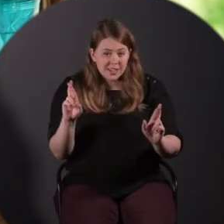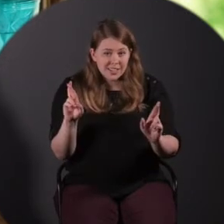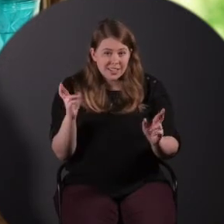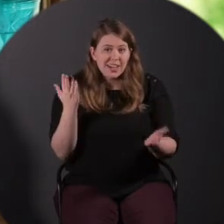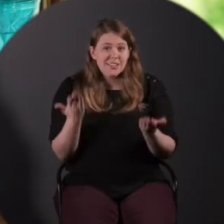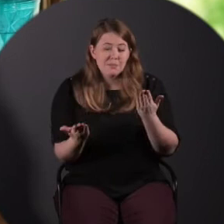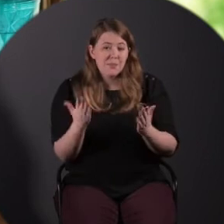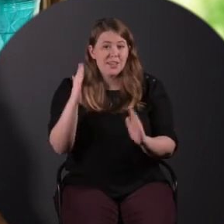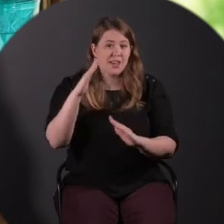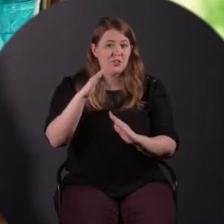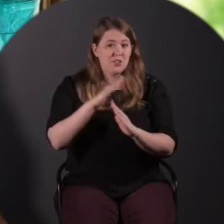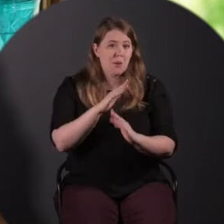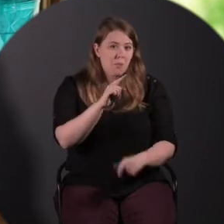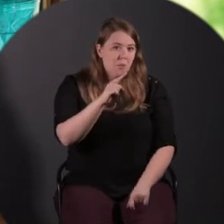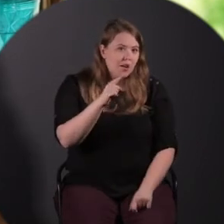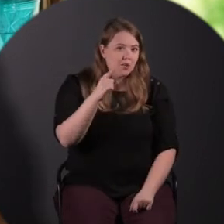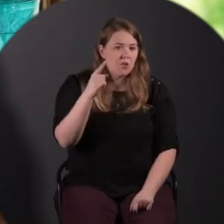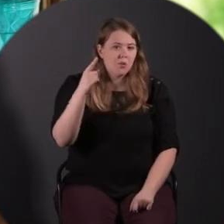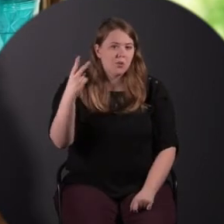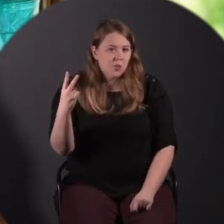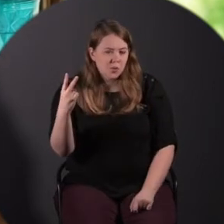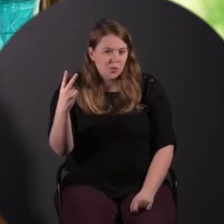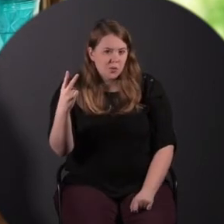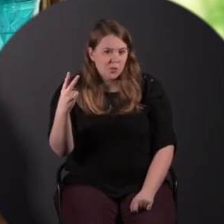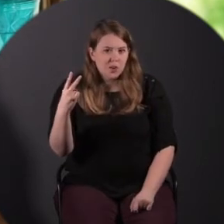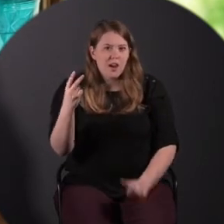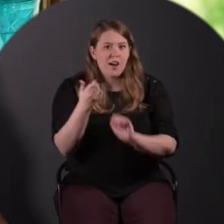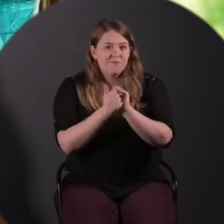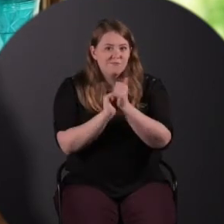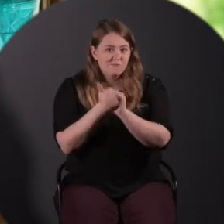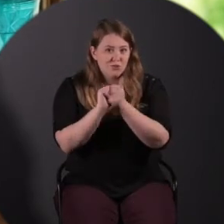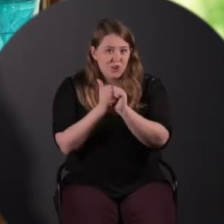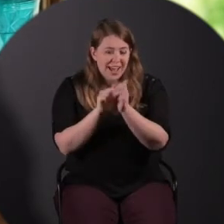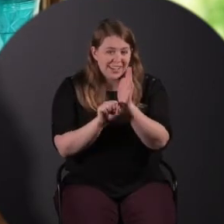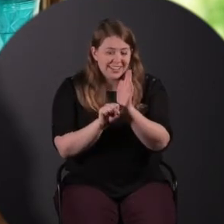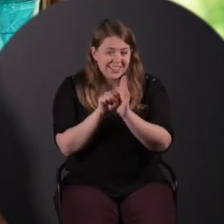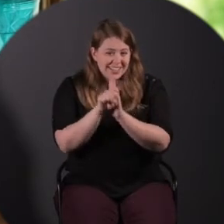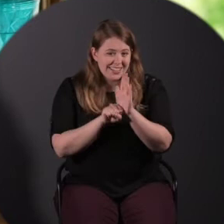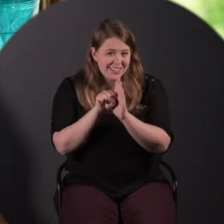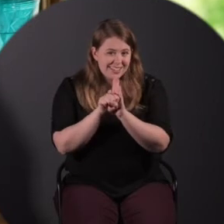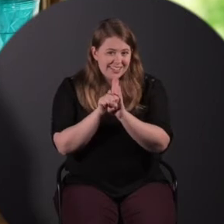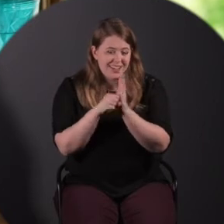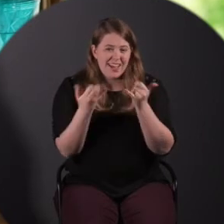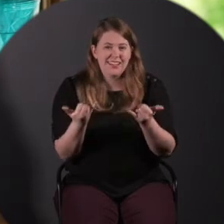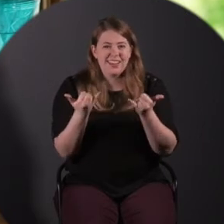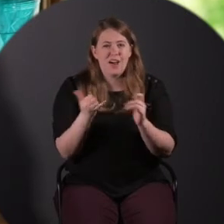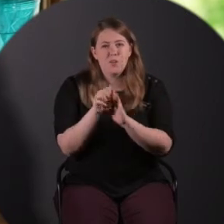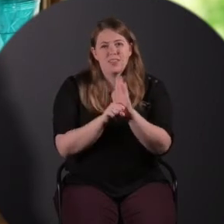probably in the top one or two of the cross-country season in state. And that season's